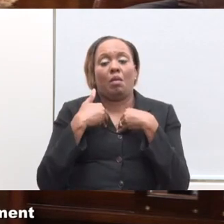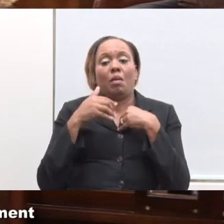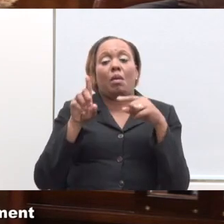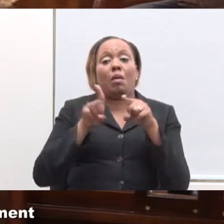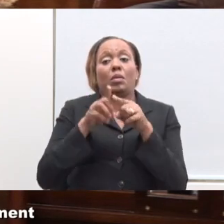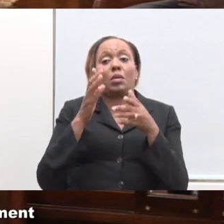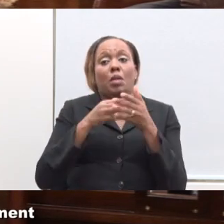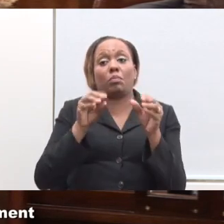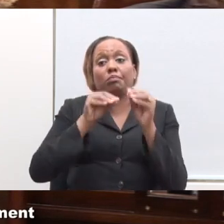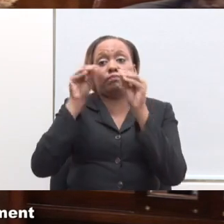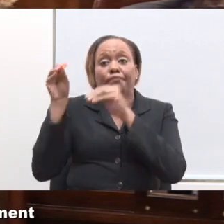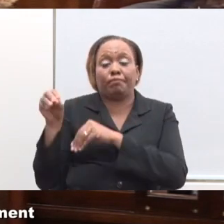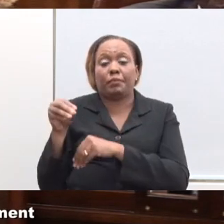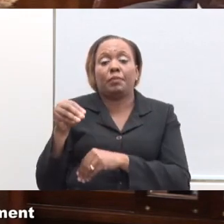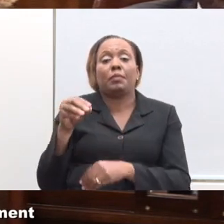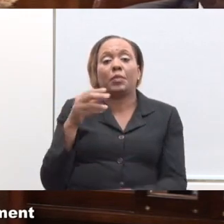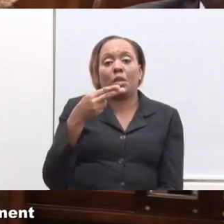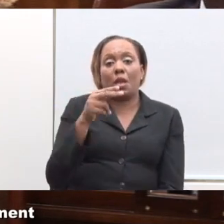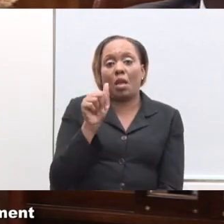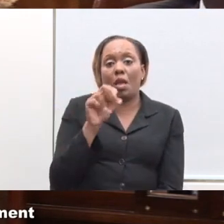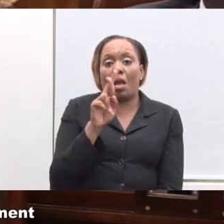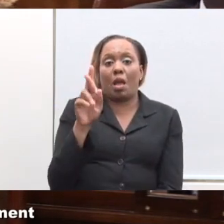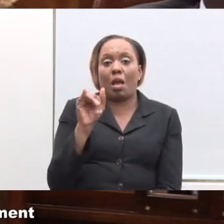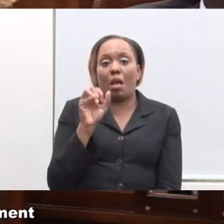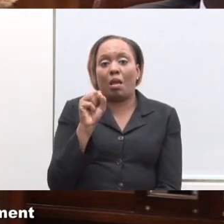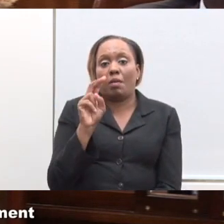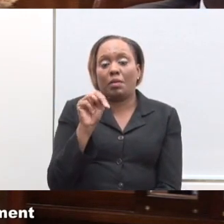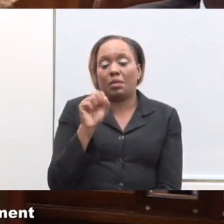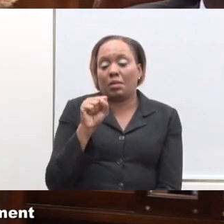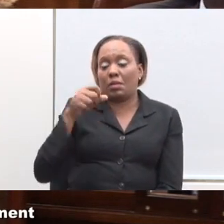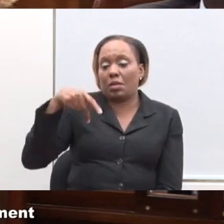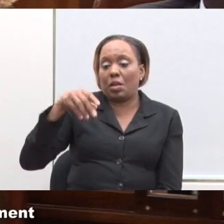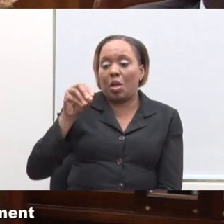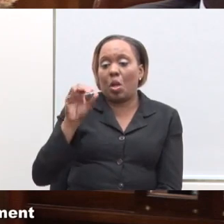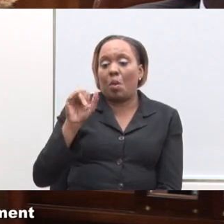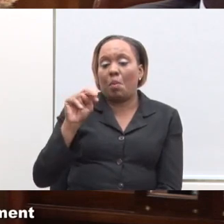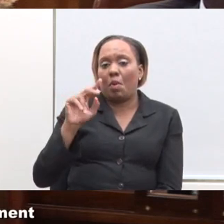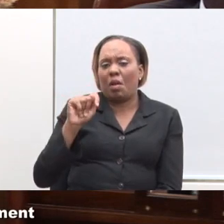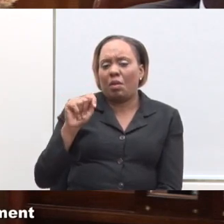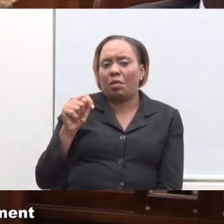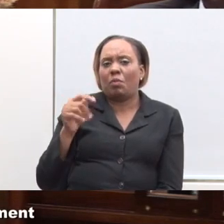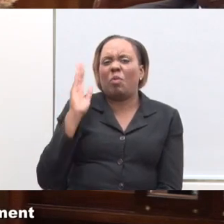until such time as the Harrison's Point facility is finished in 2 to 3 weeks' time.